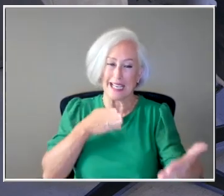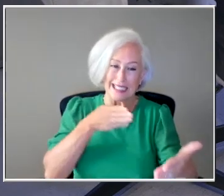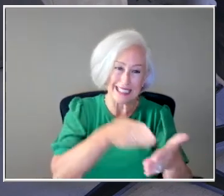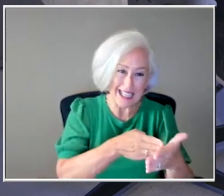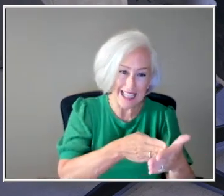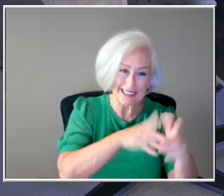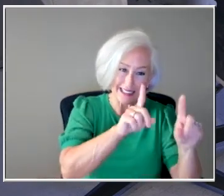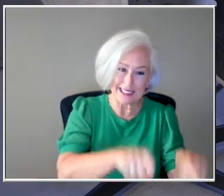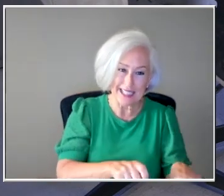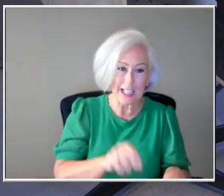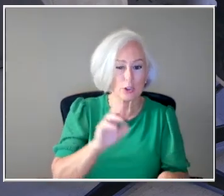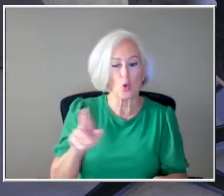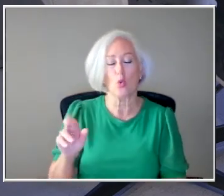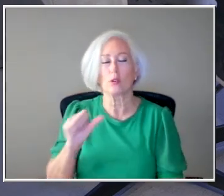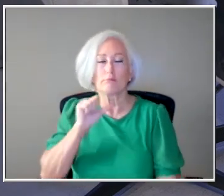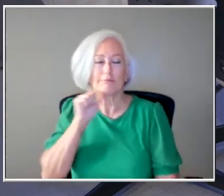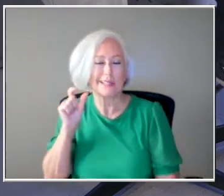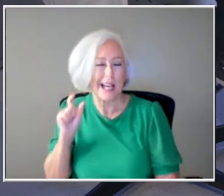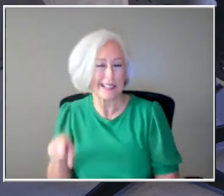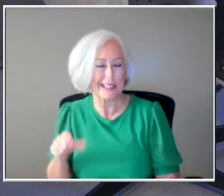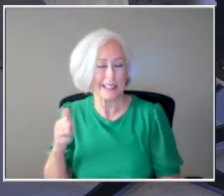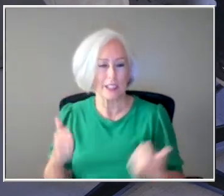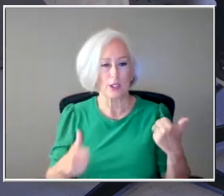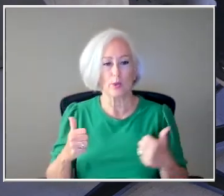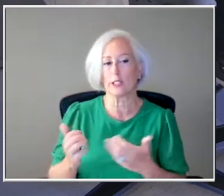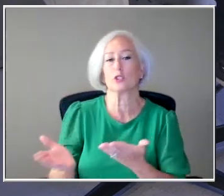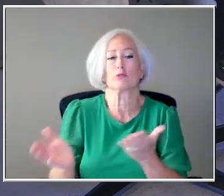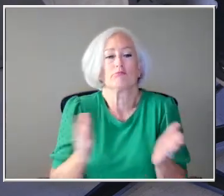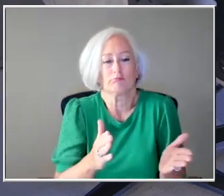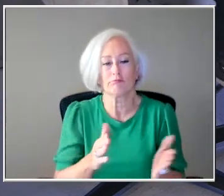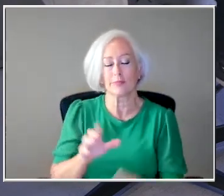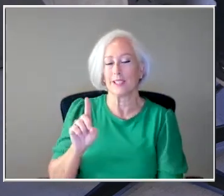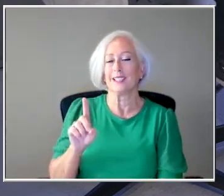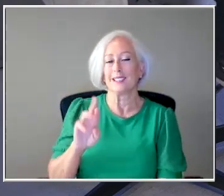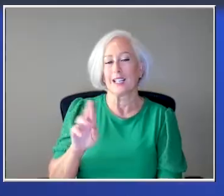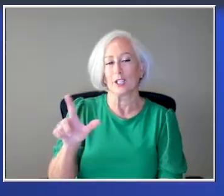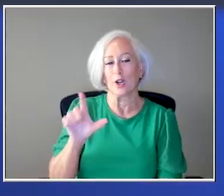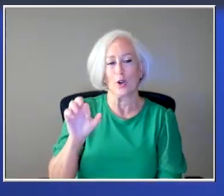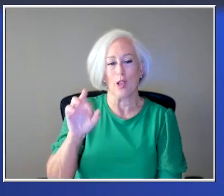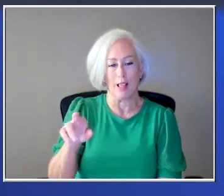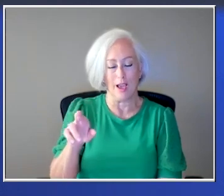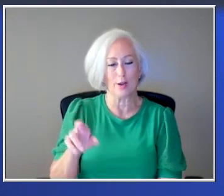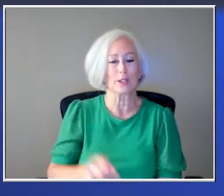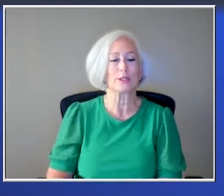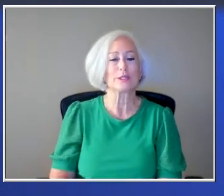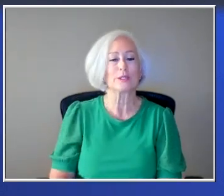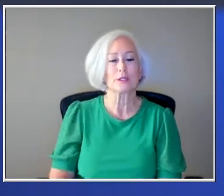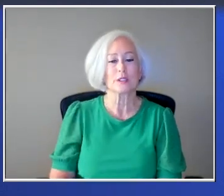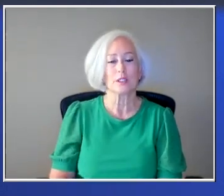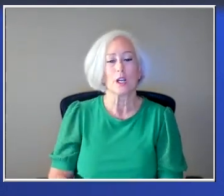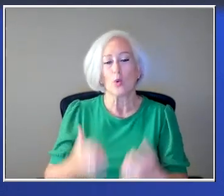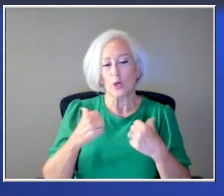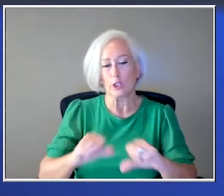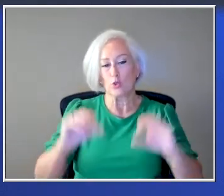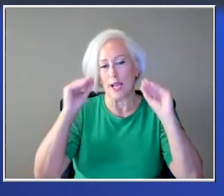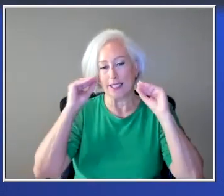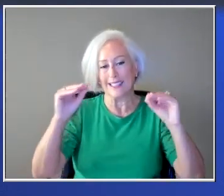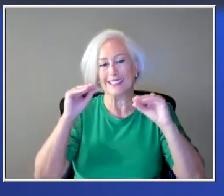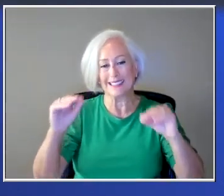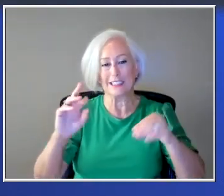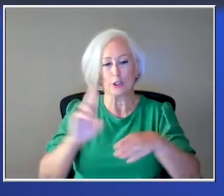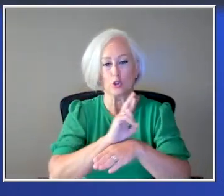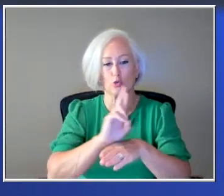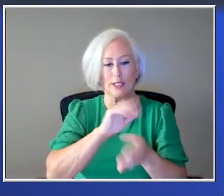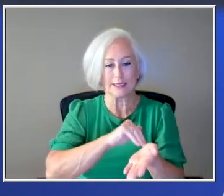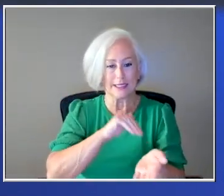Well, go ahead. I'd say make the same point that Dr. Moriarty did. We try and teach our residents and med students not to order tests that aren't